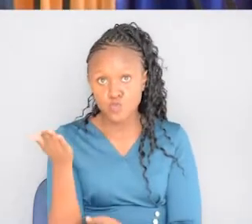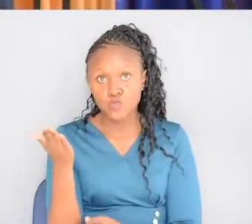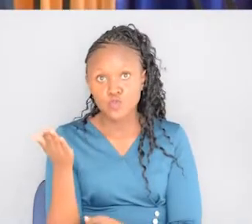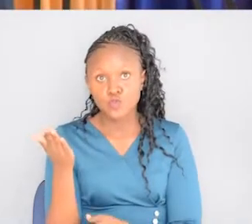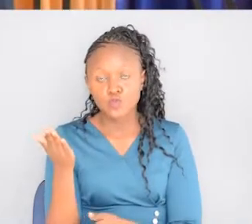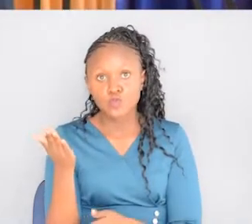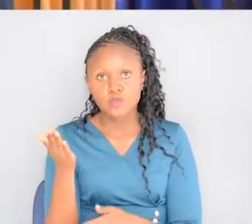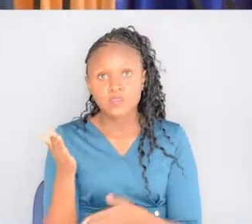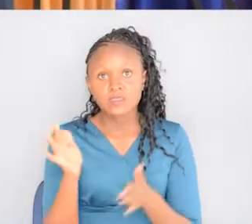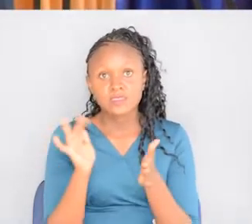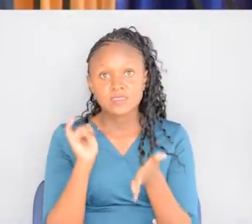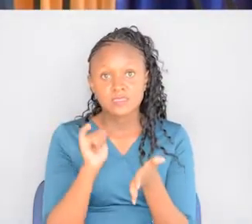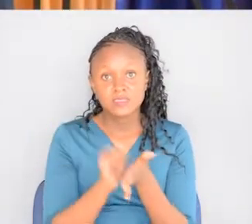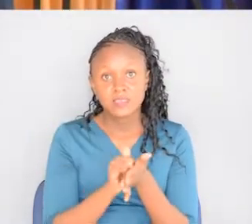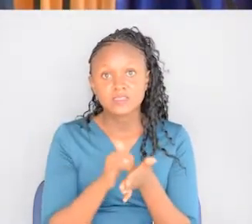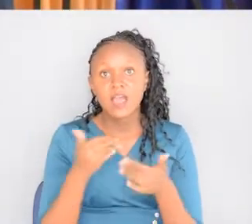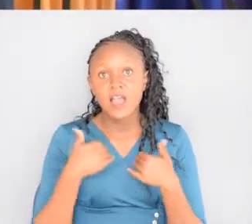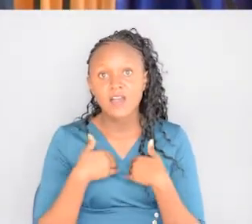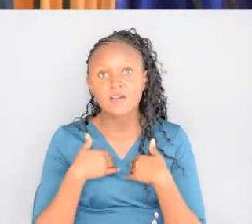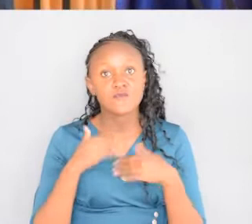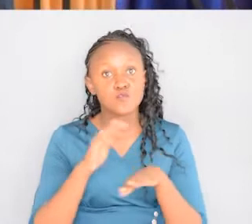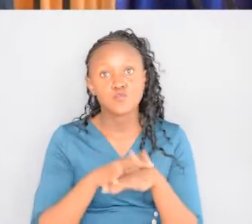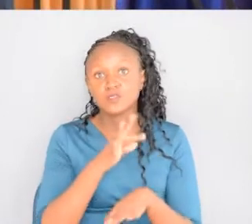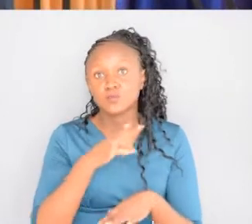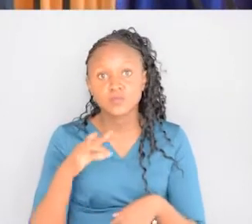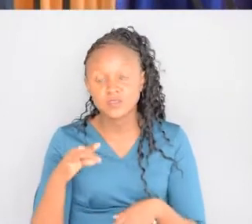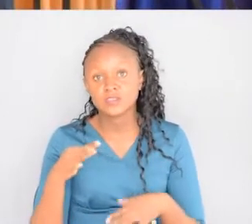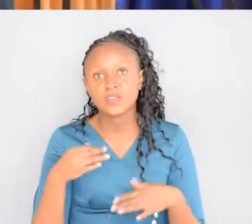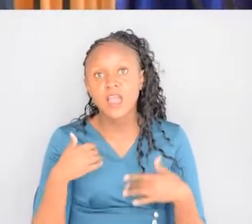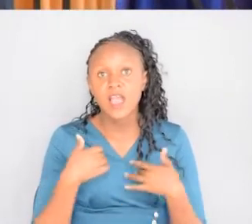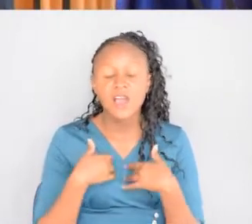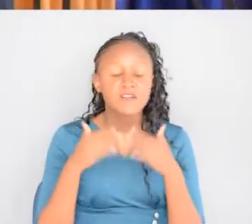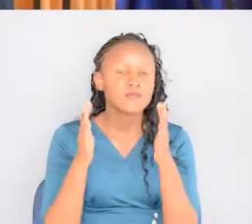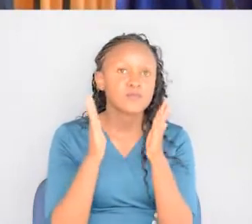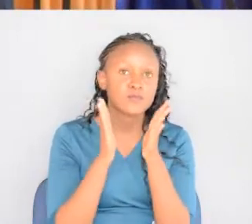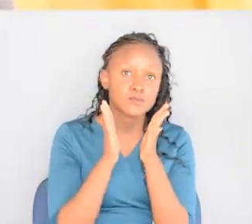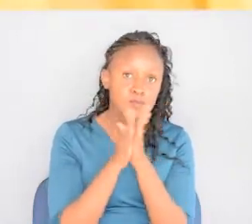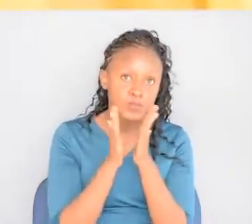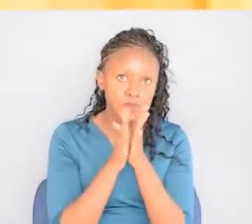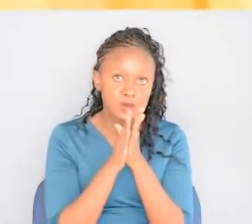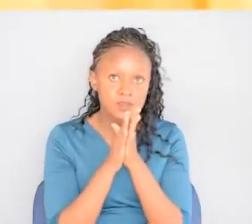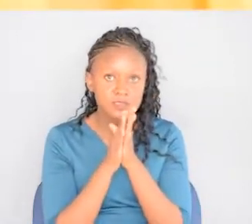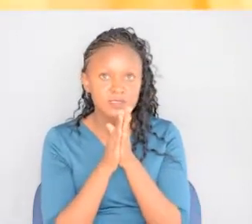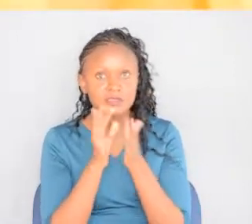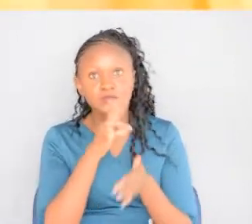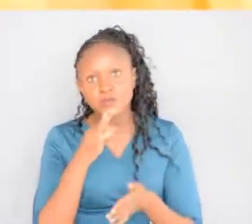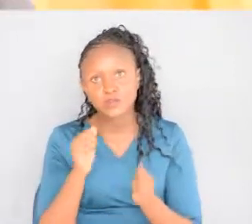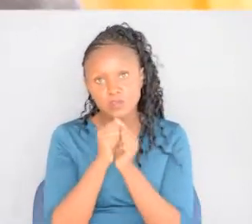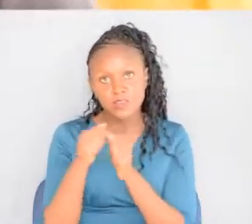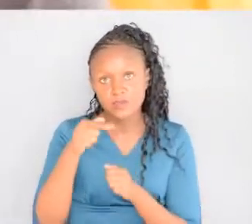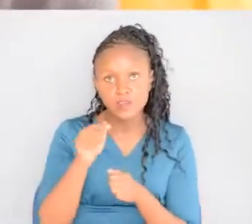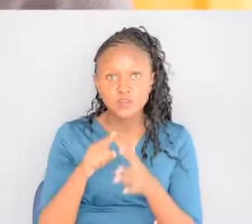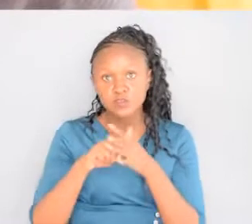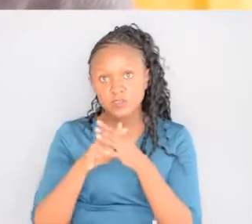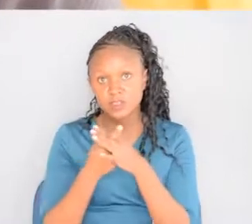have a wonderful spirit to receive the word and to have a prayerful and a praising spirit with us. And as we start, I'd like to